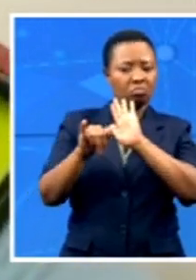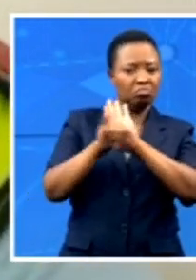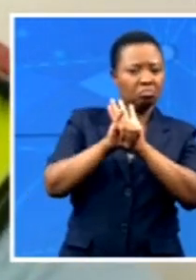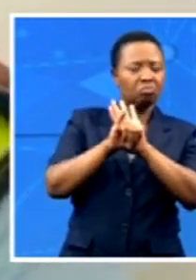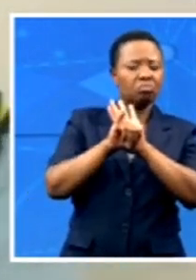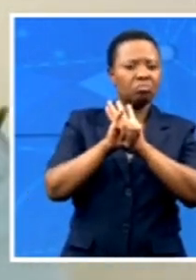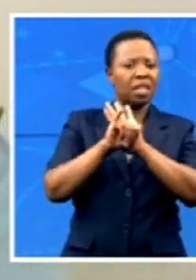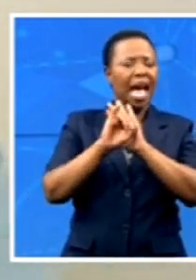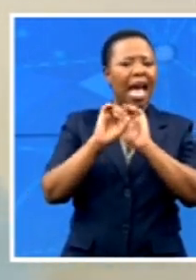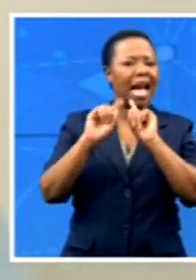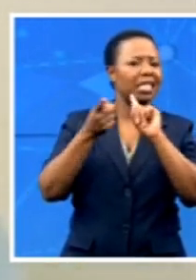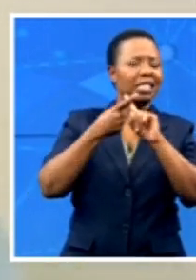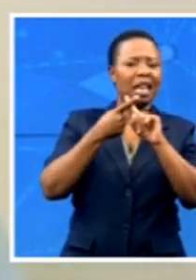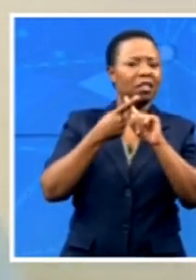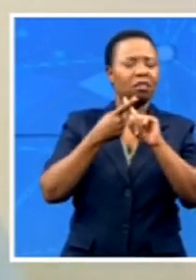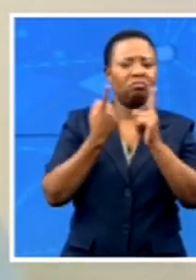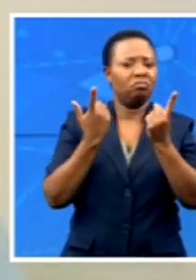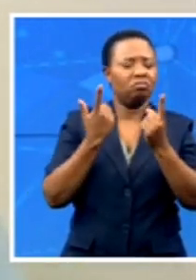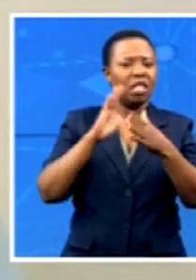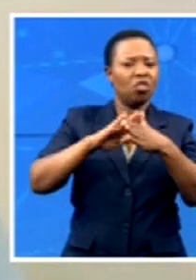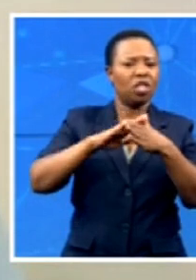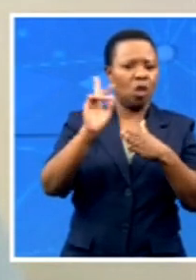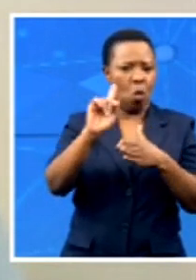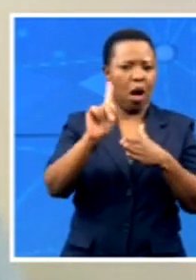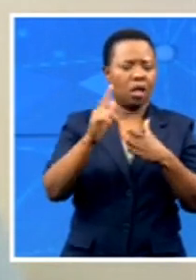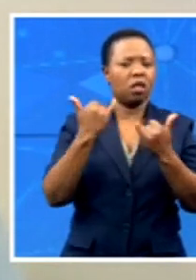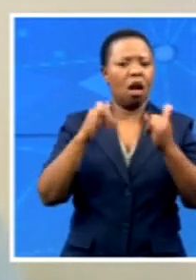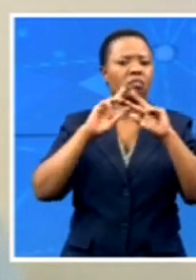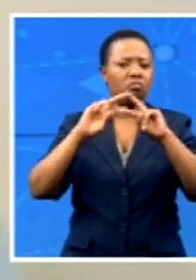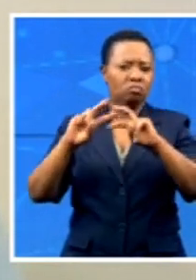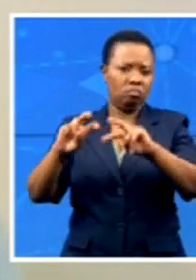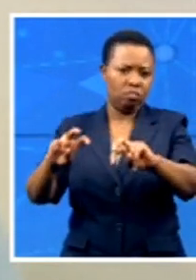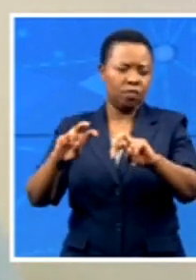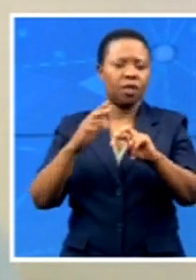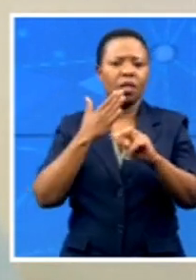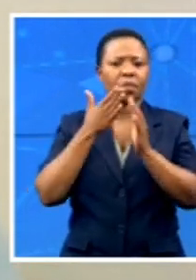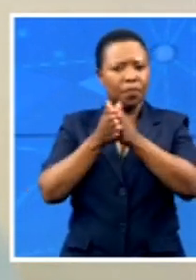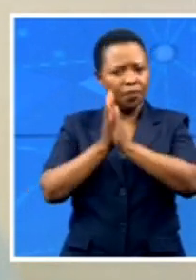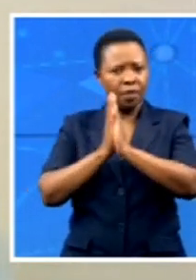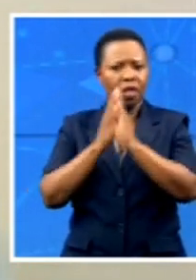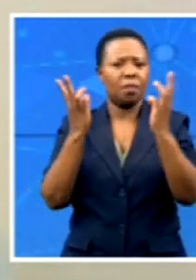to take extra care as they drive between Petrus Steyn and Reitz on R57.